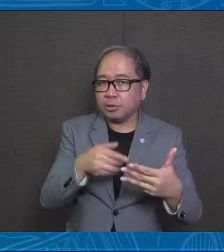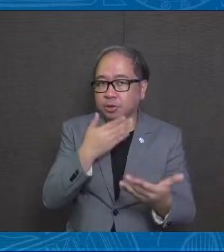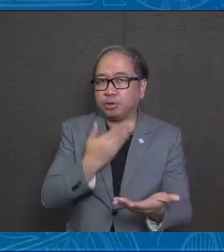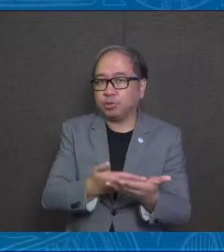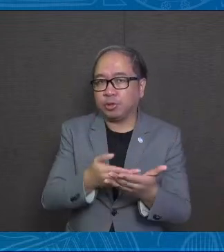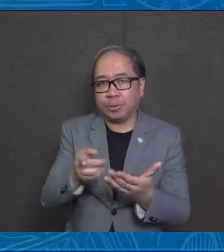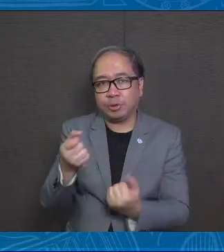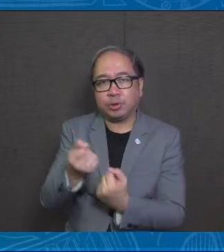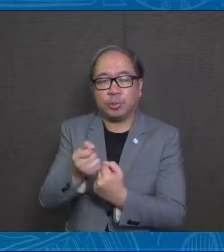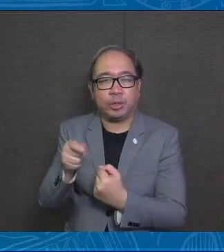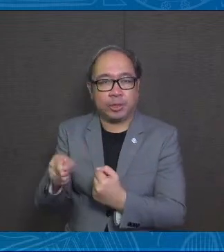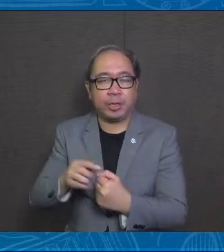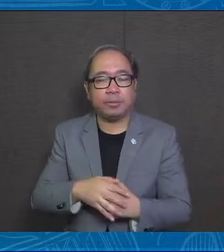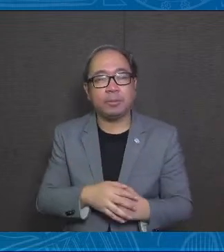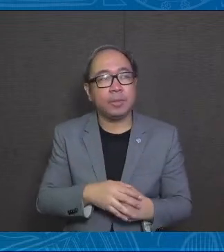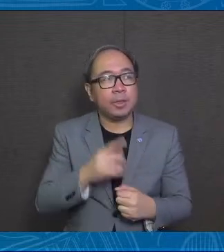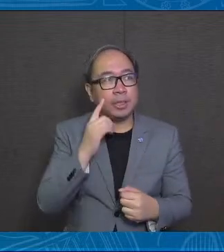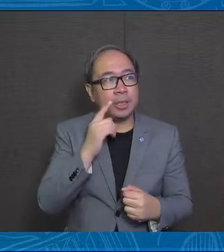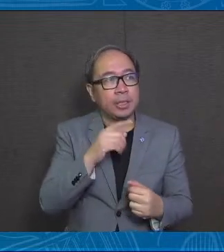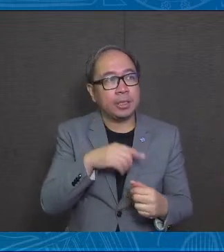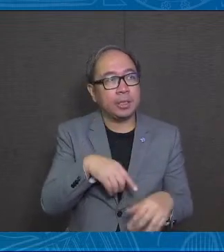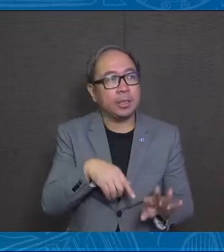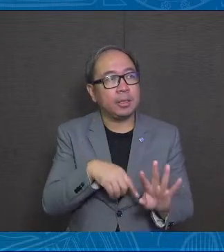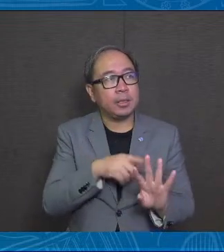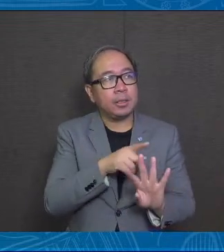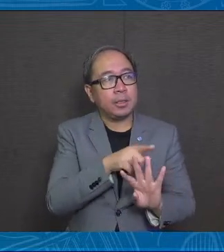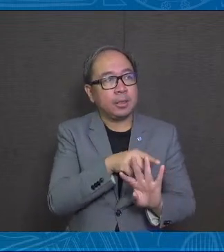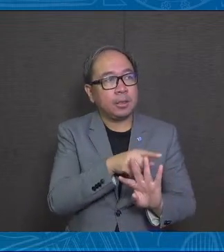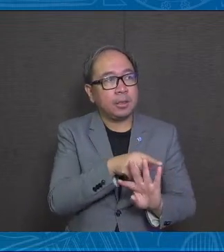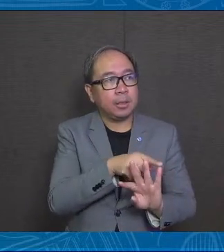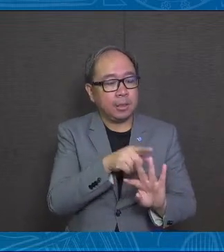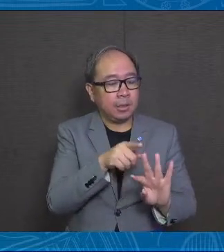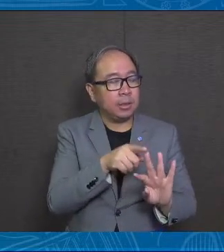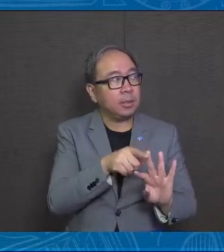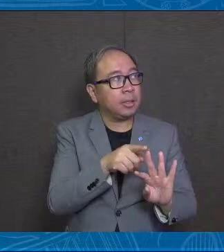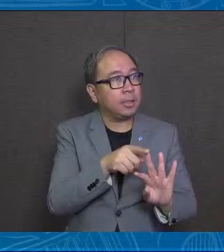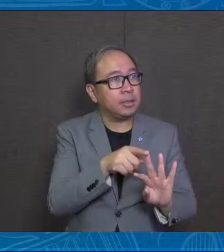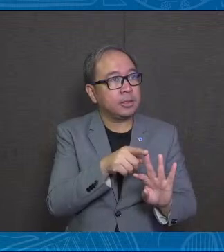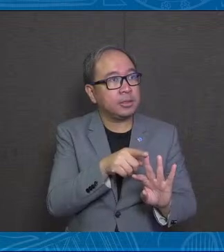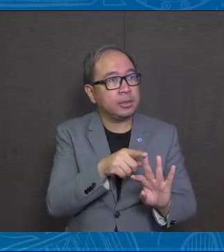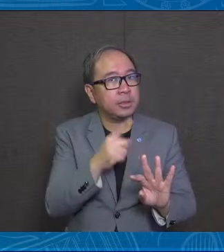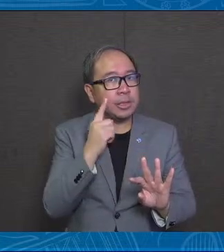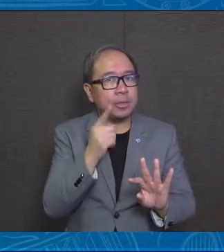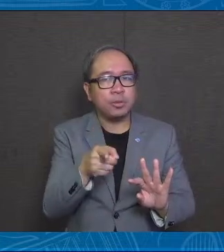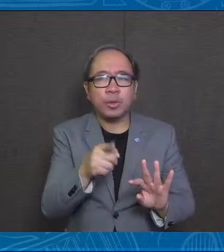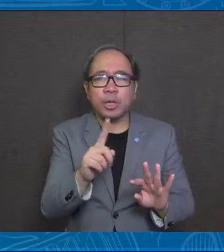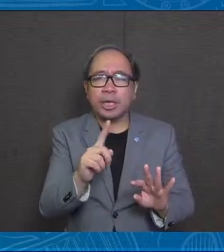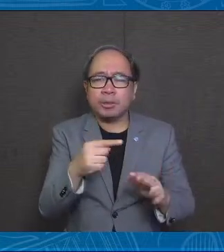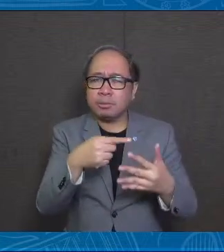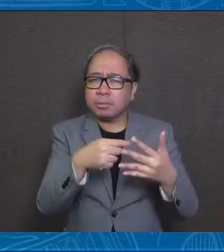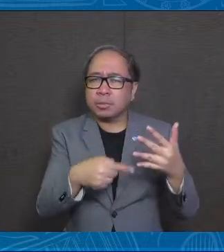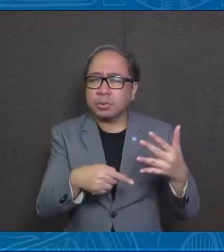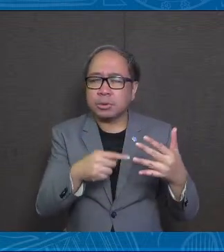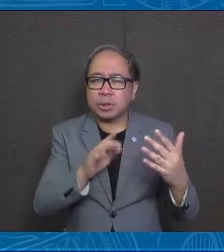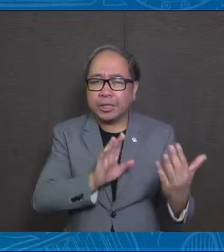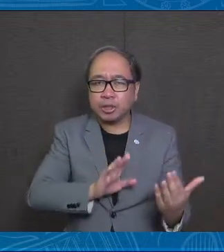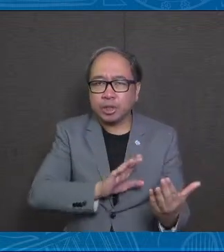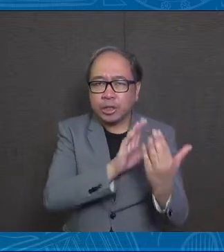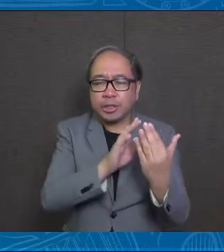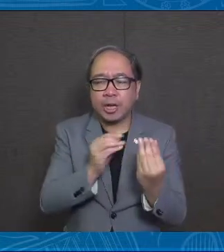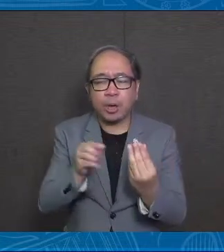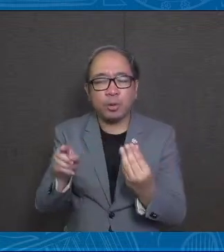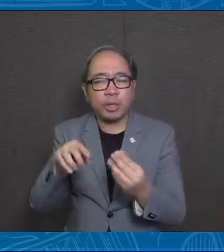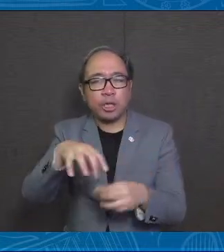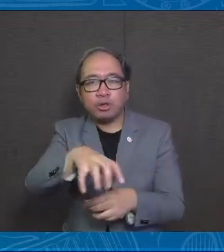Director Toru. From ADB's perspective, what are the key challenges that prevents countries from integrating